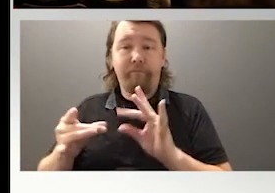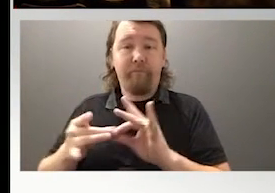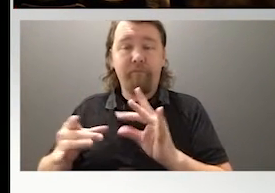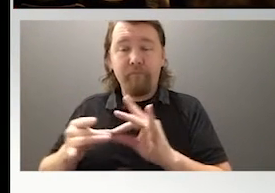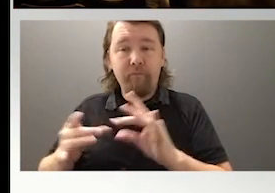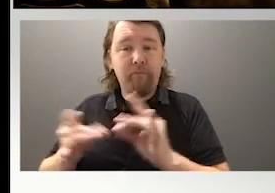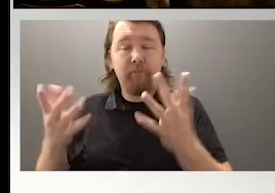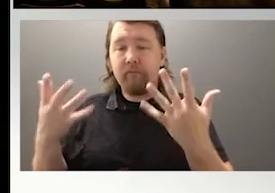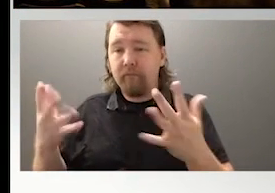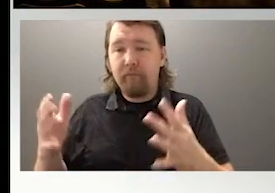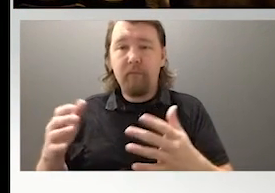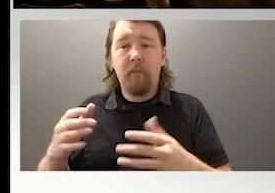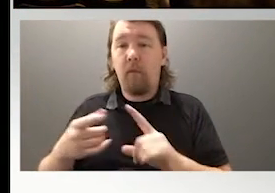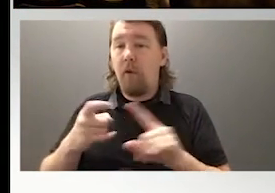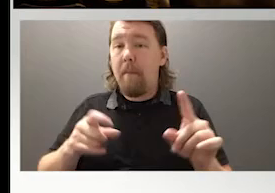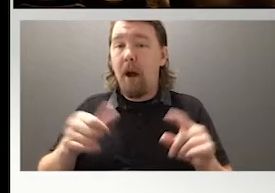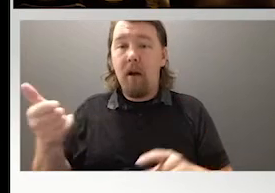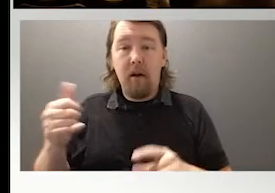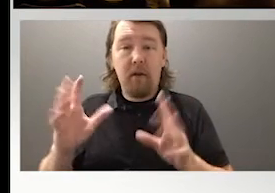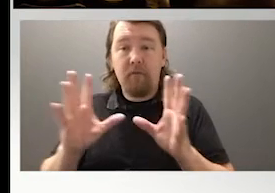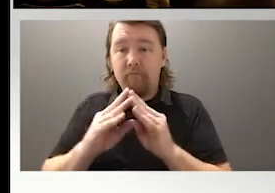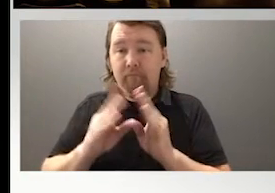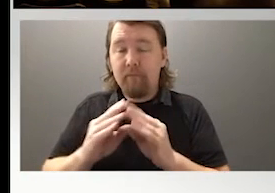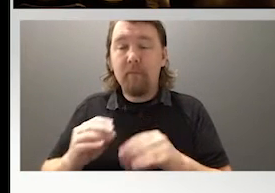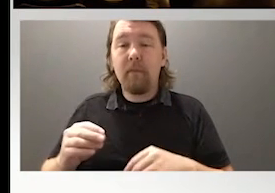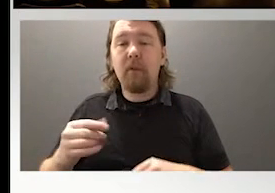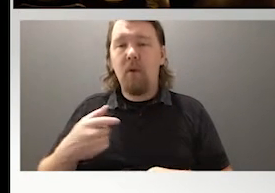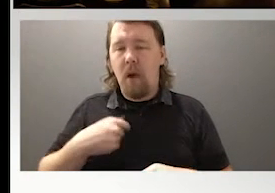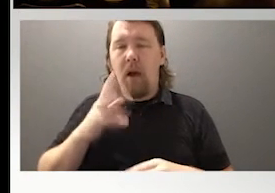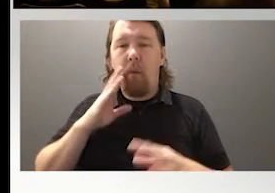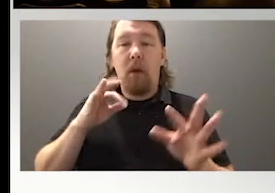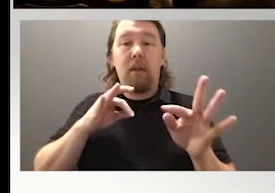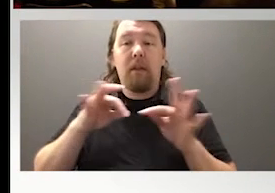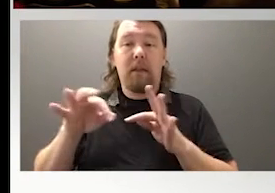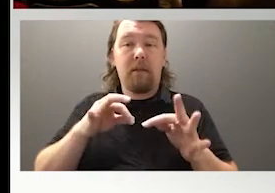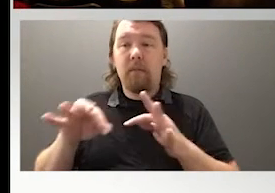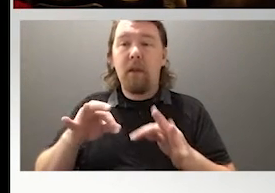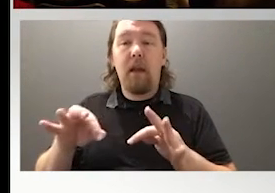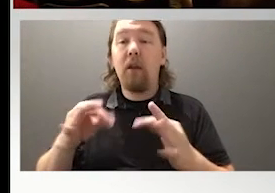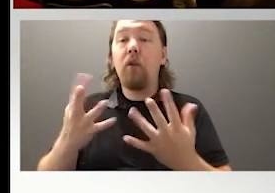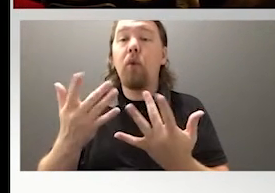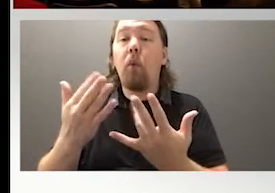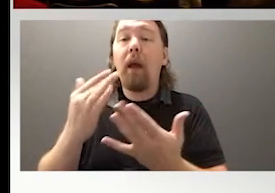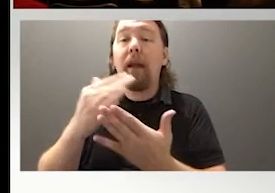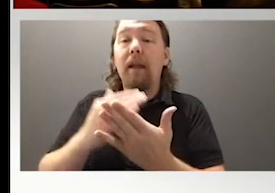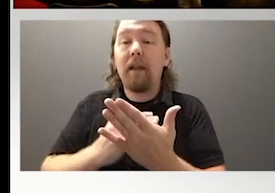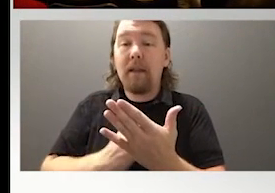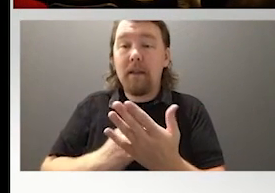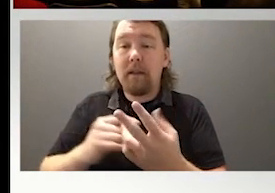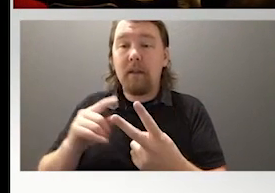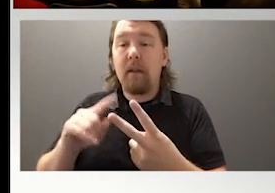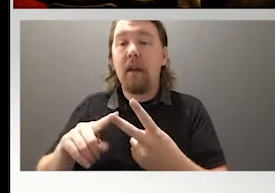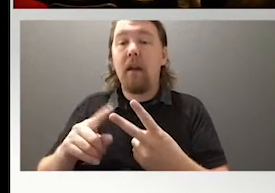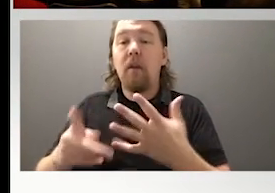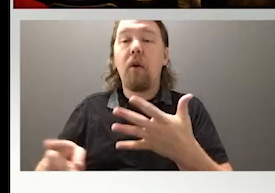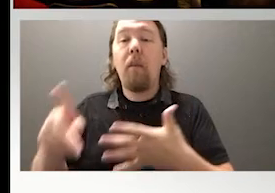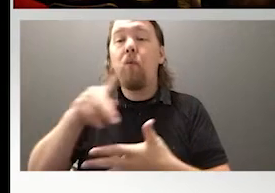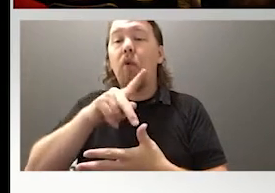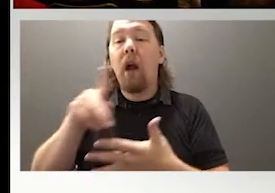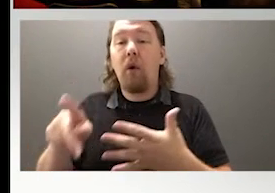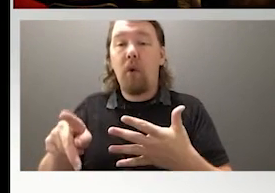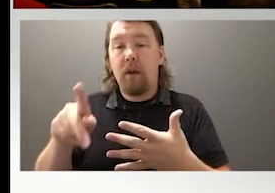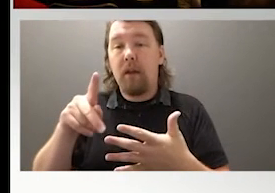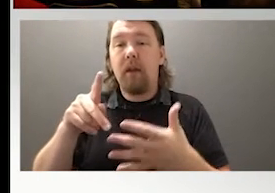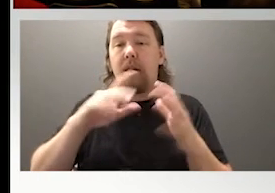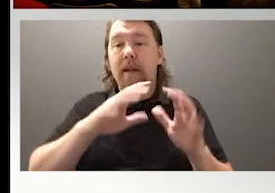about it in other sessions. So I'm going to explain to you our waiting list and our waiting list priority